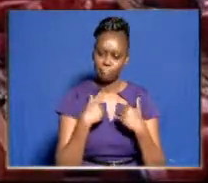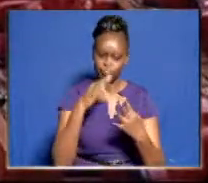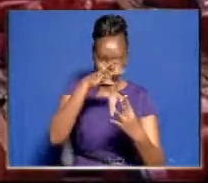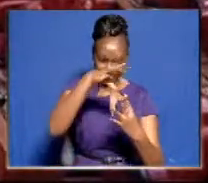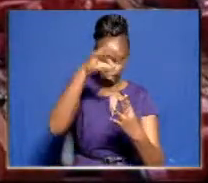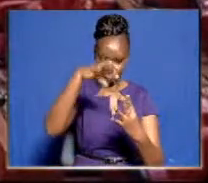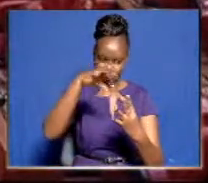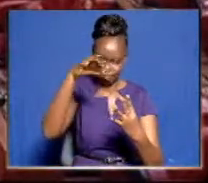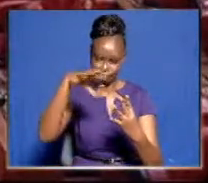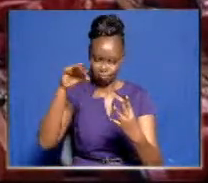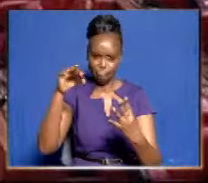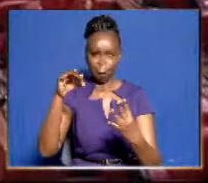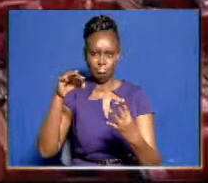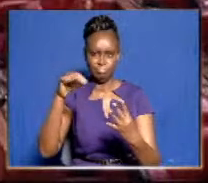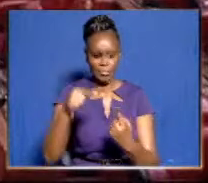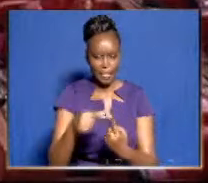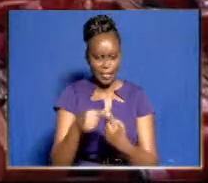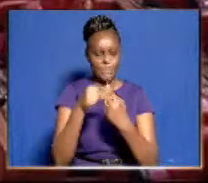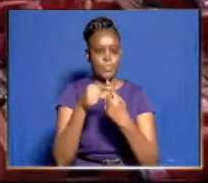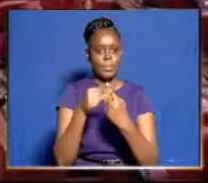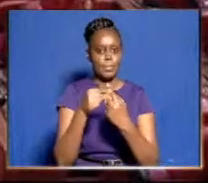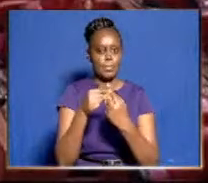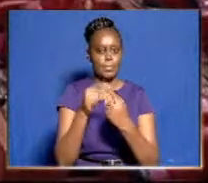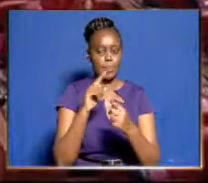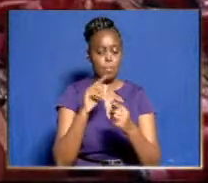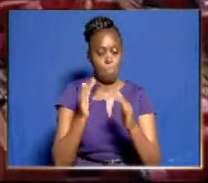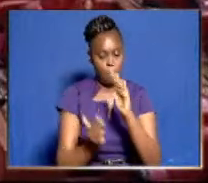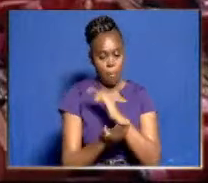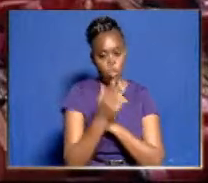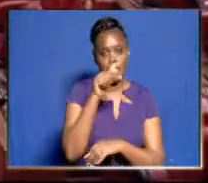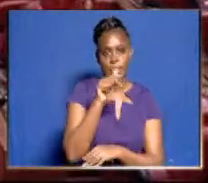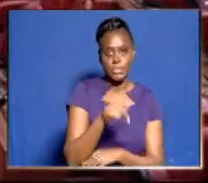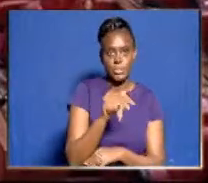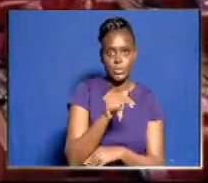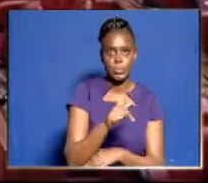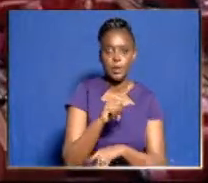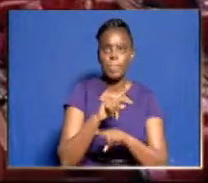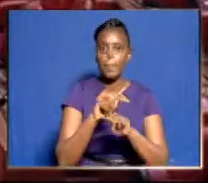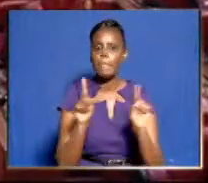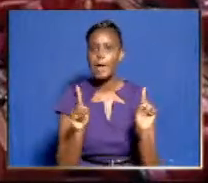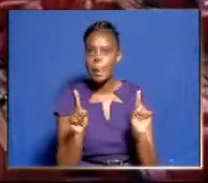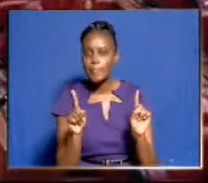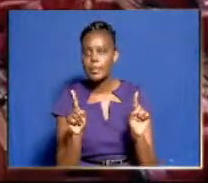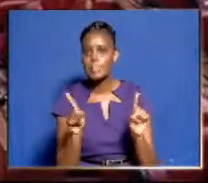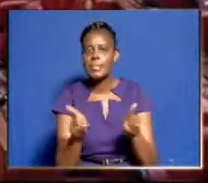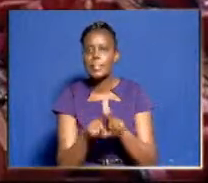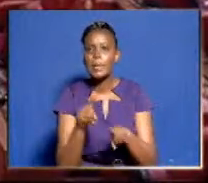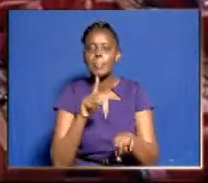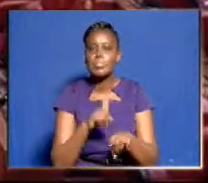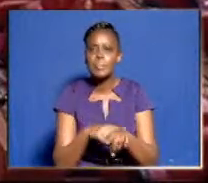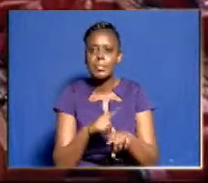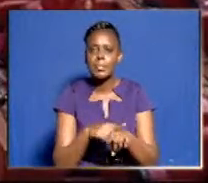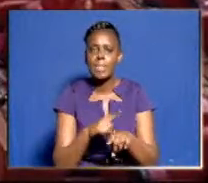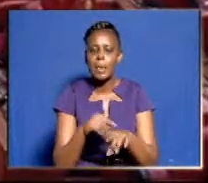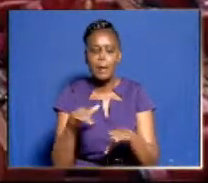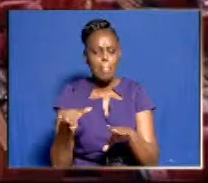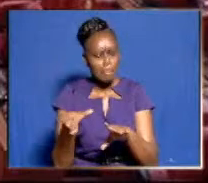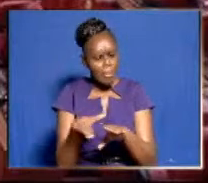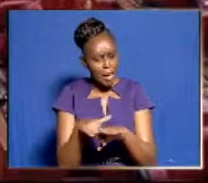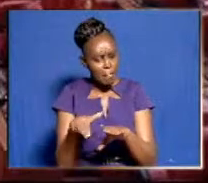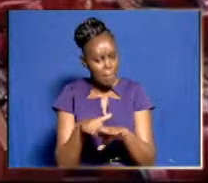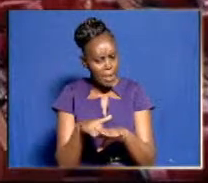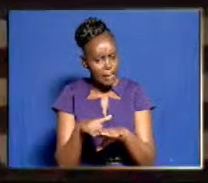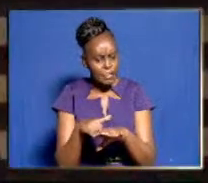priority during this session this morning. But also, we members have come